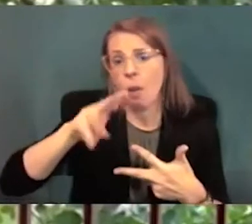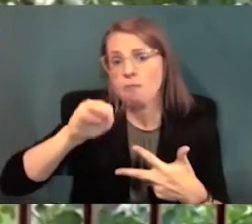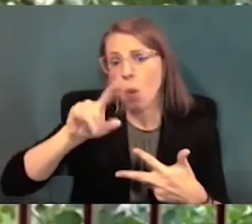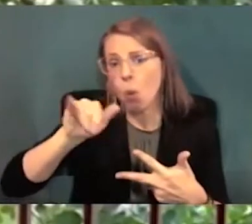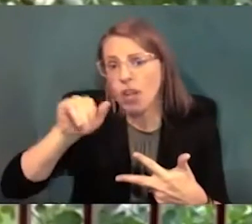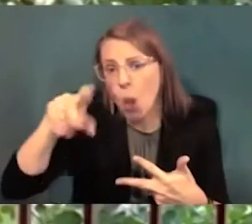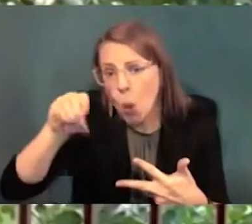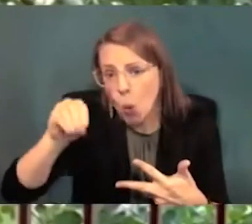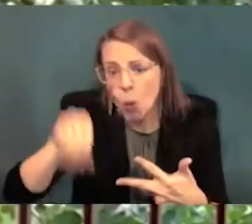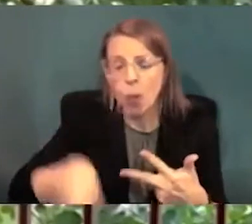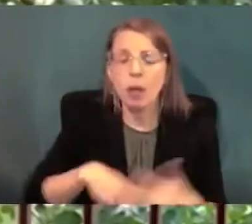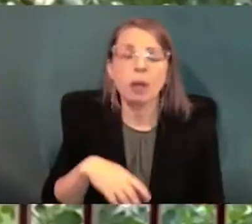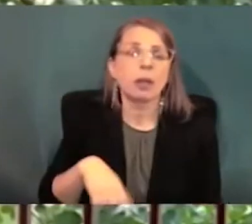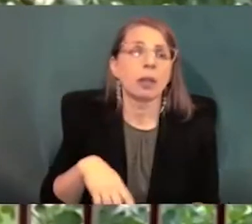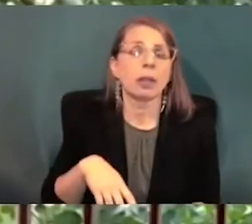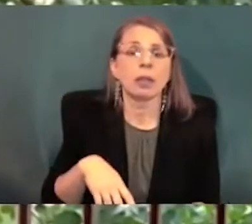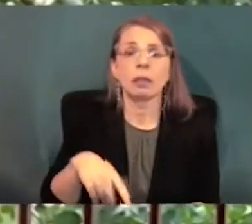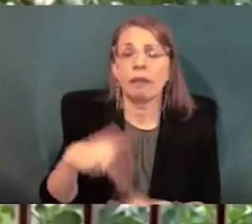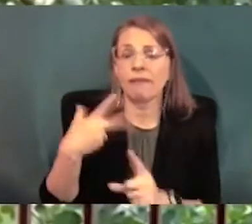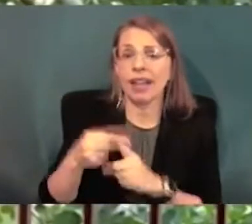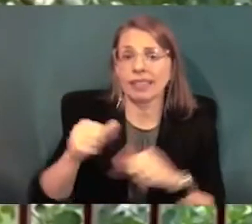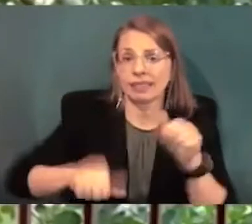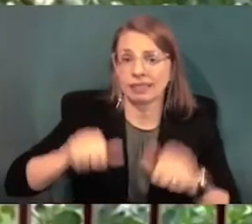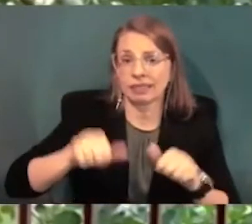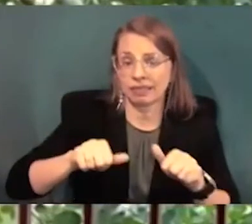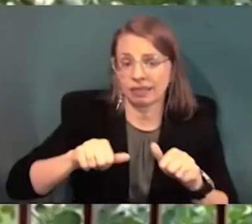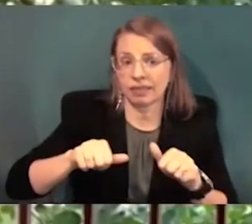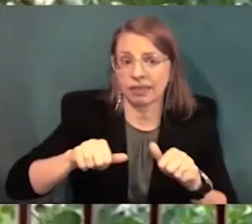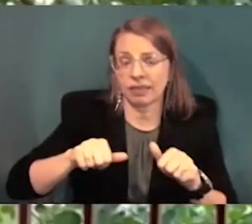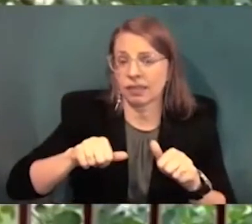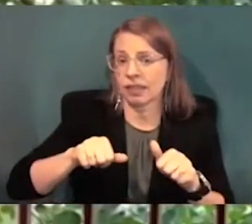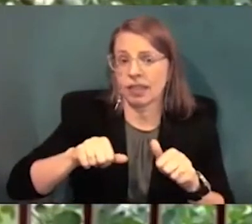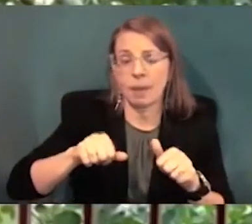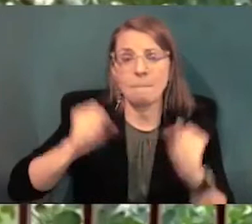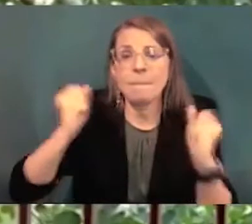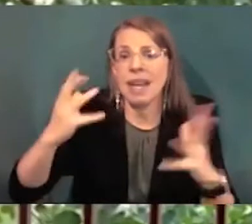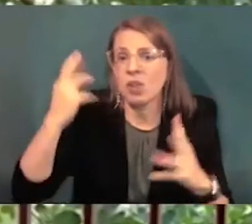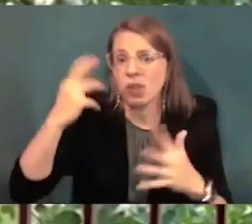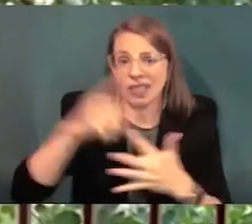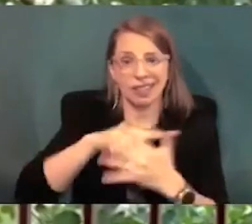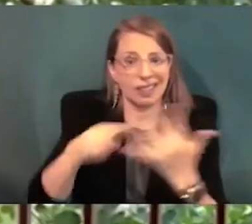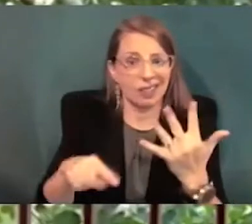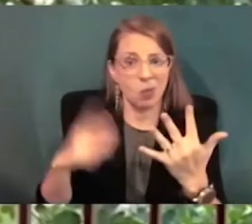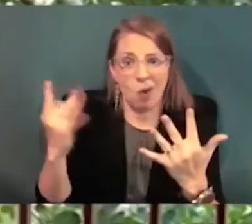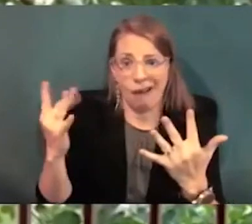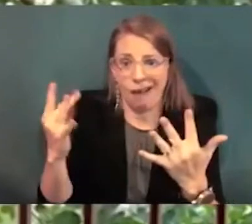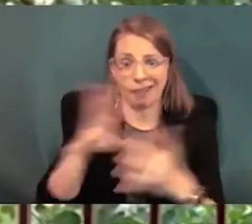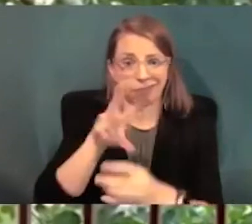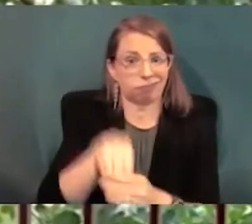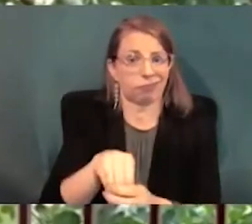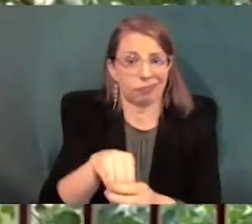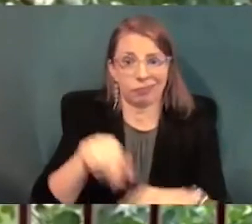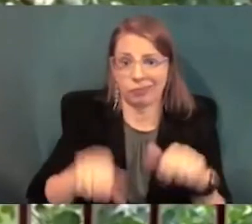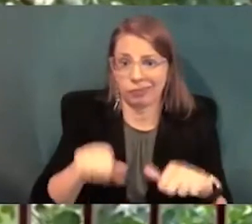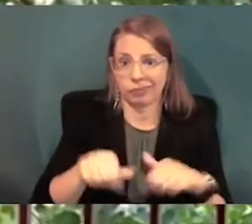the problems with vaccine hesitancy are many and multifactorial. Absolutely agree with our guests. It